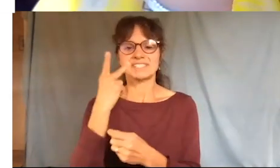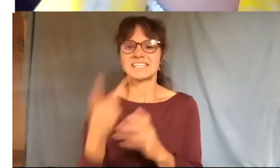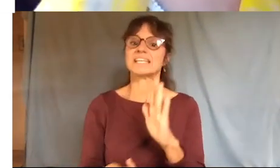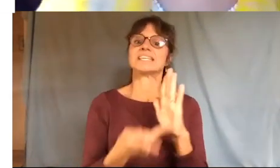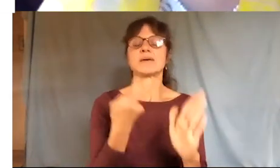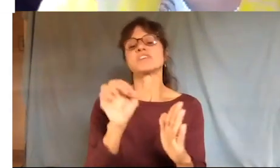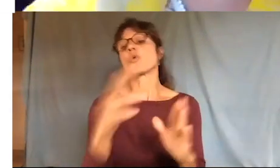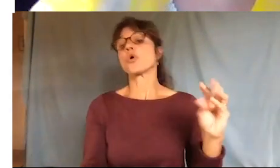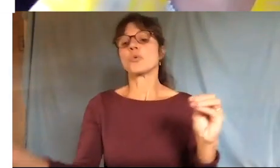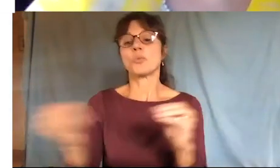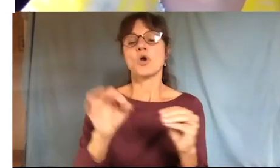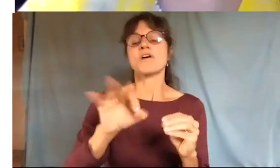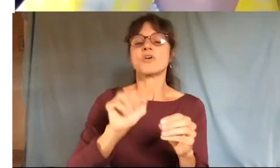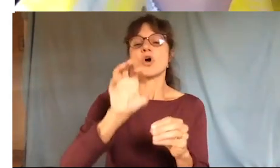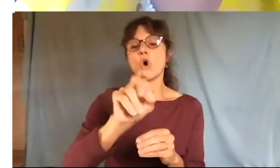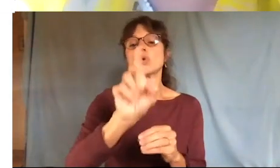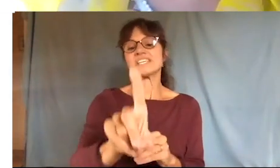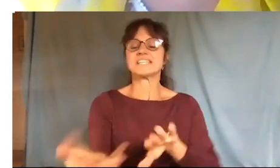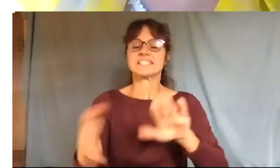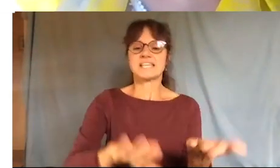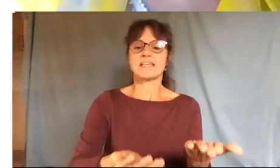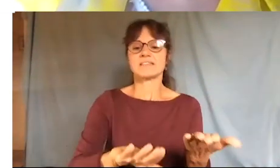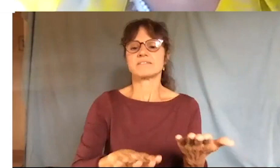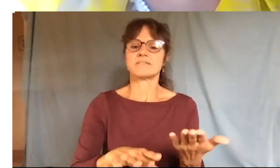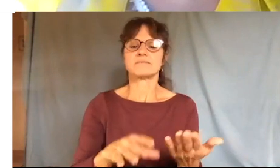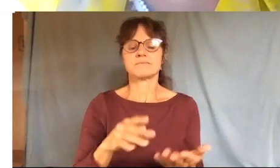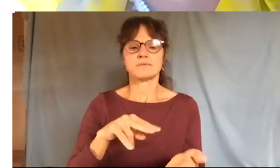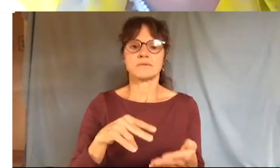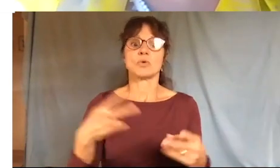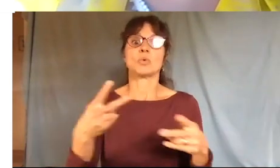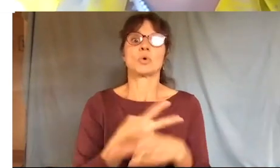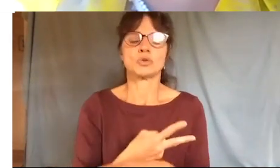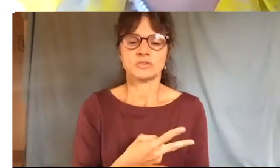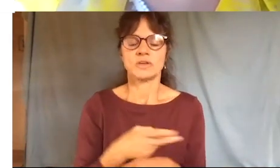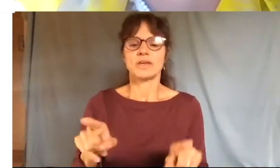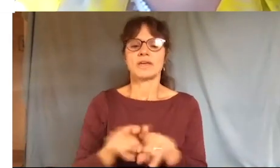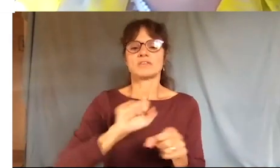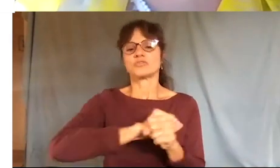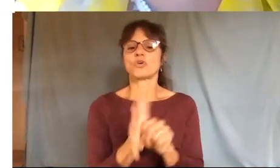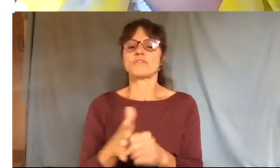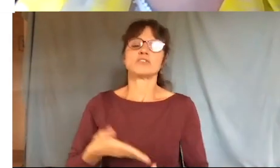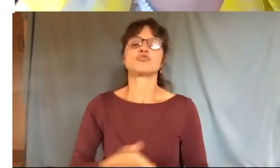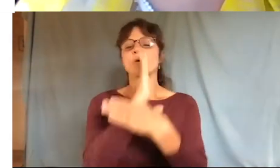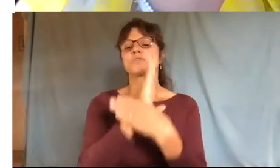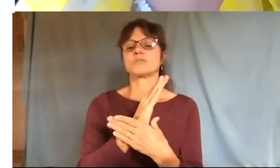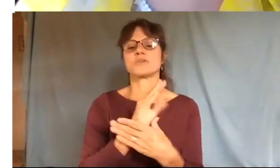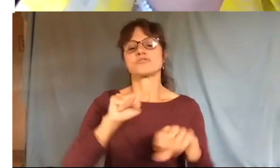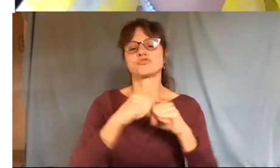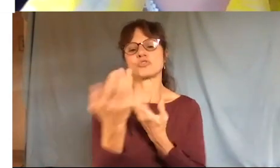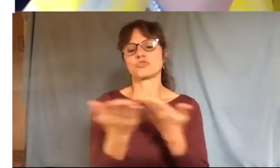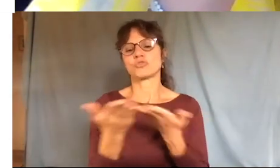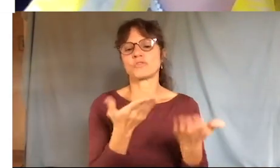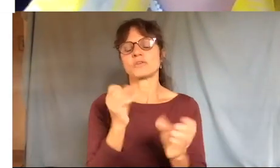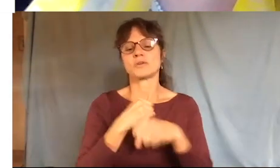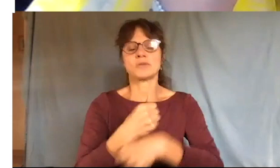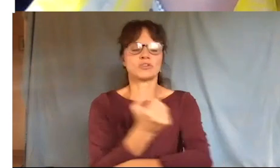doubling or more of overdose fatalities, made even worse as COVID disrupts social services, exacerbates drug use,